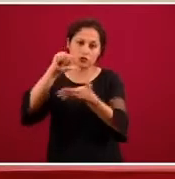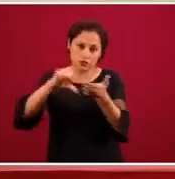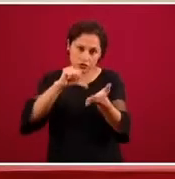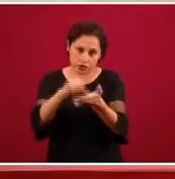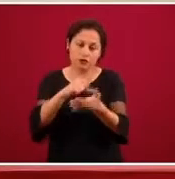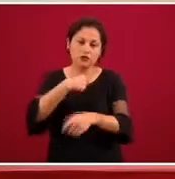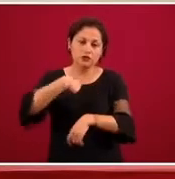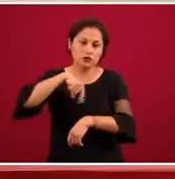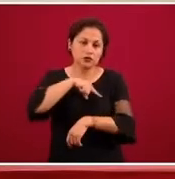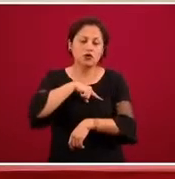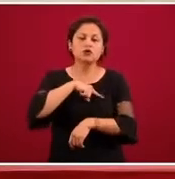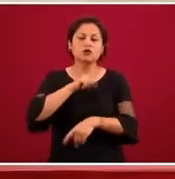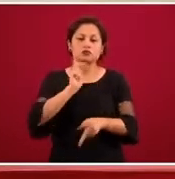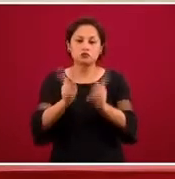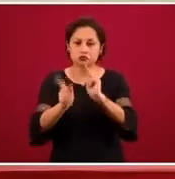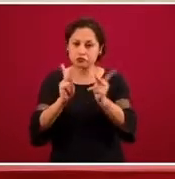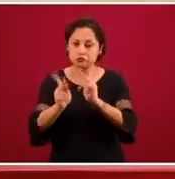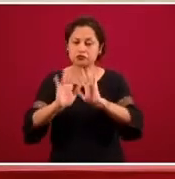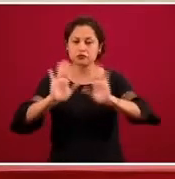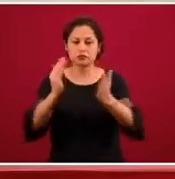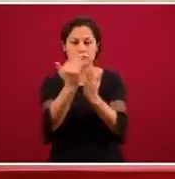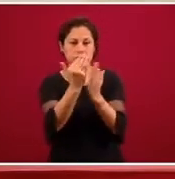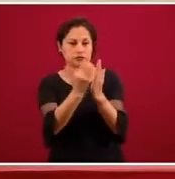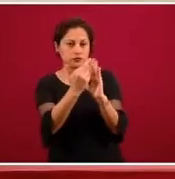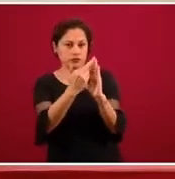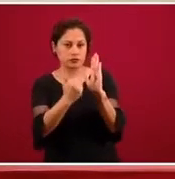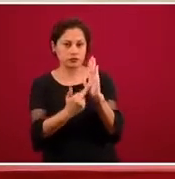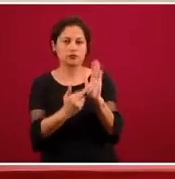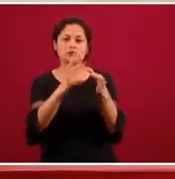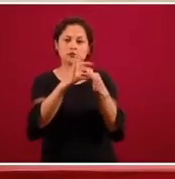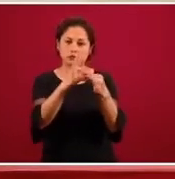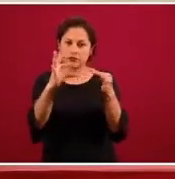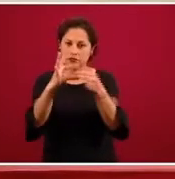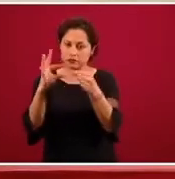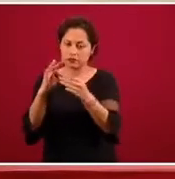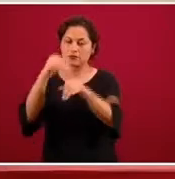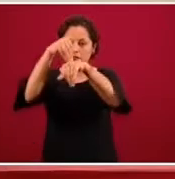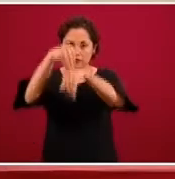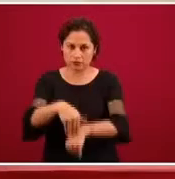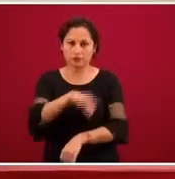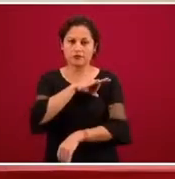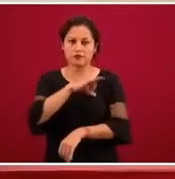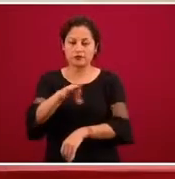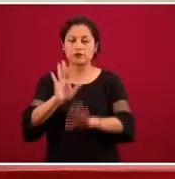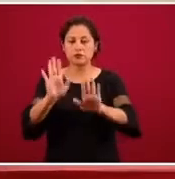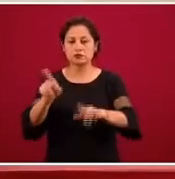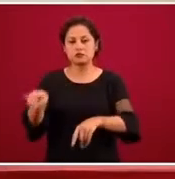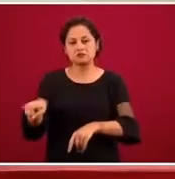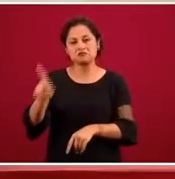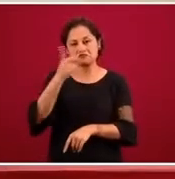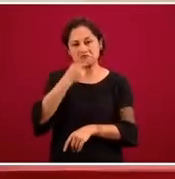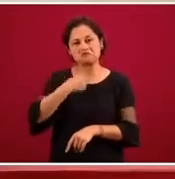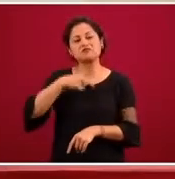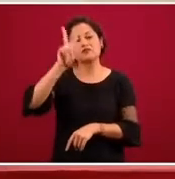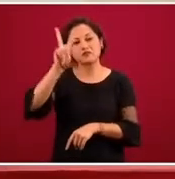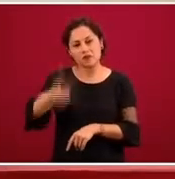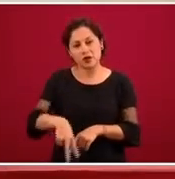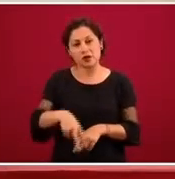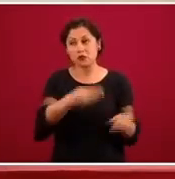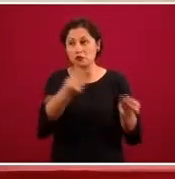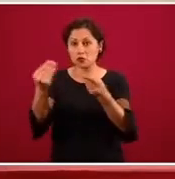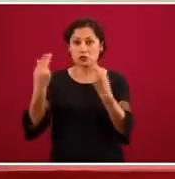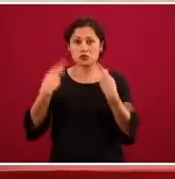We have created these guidelines and they are available to the public and to the people who work at these